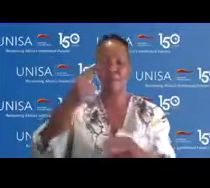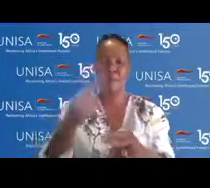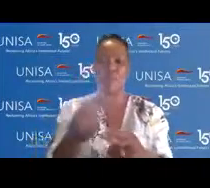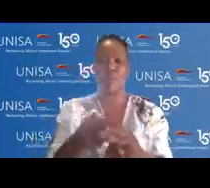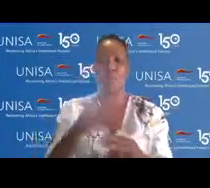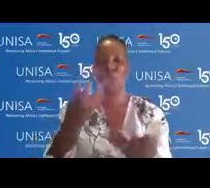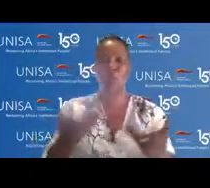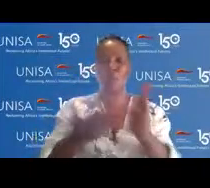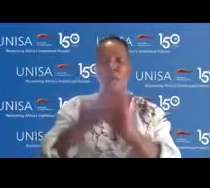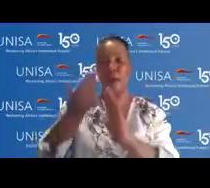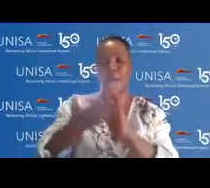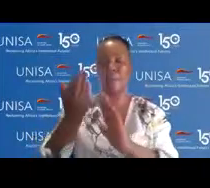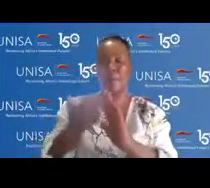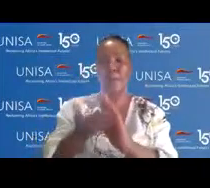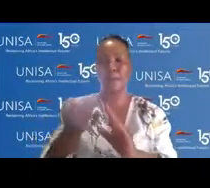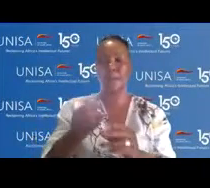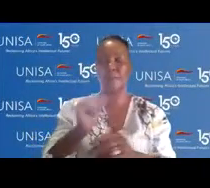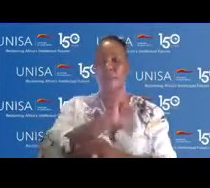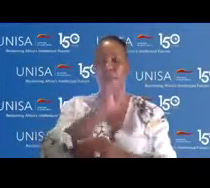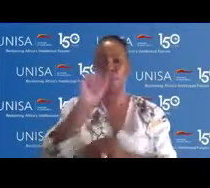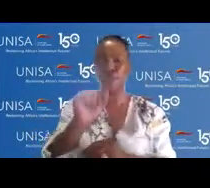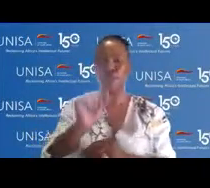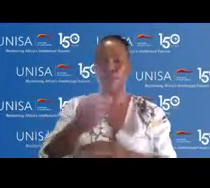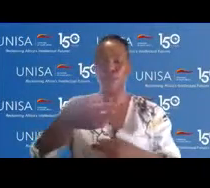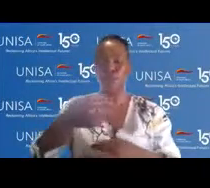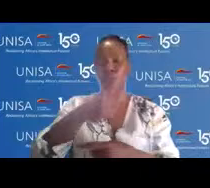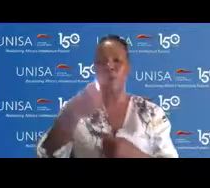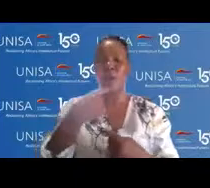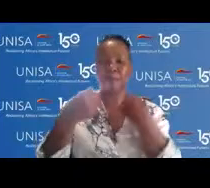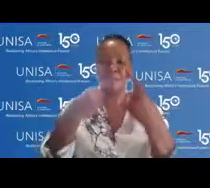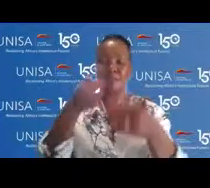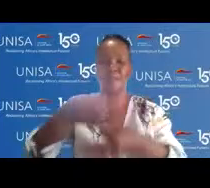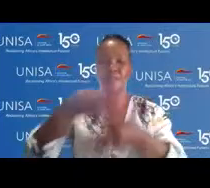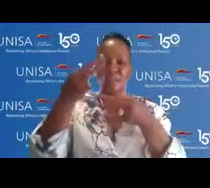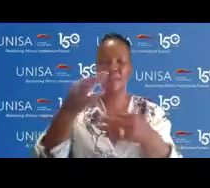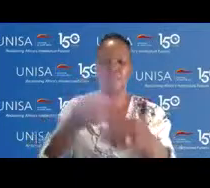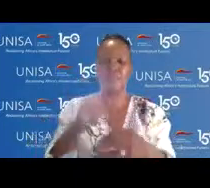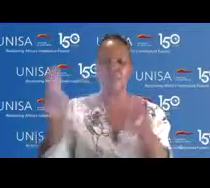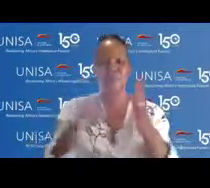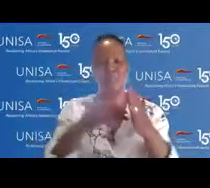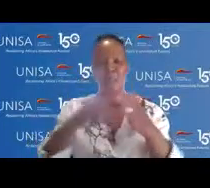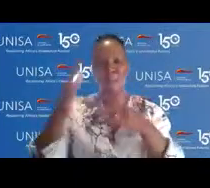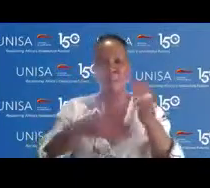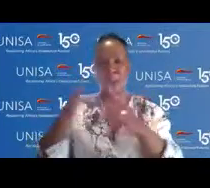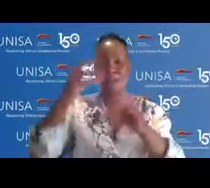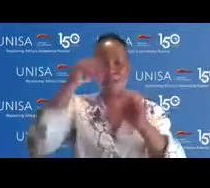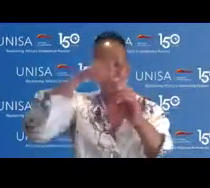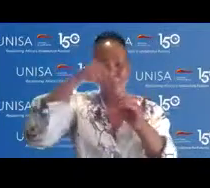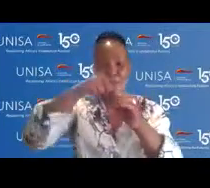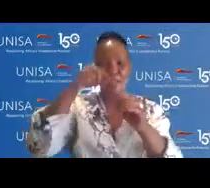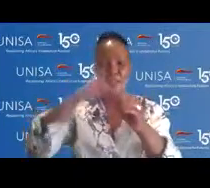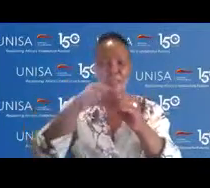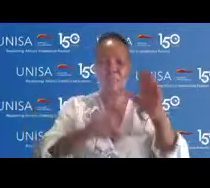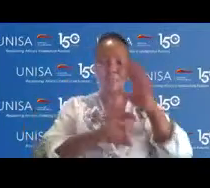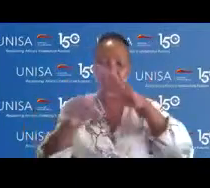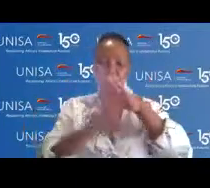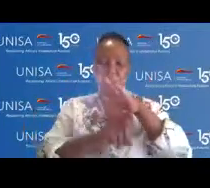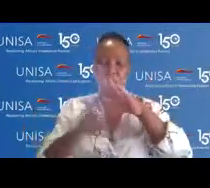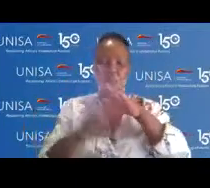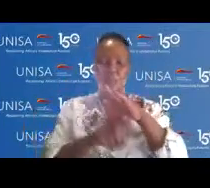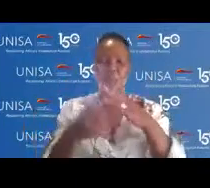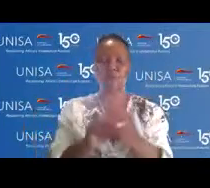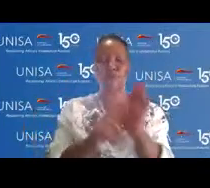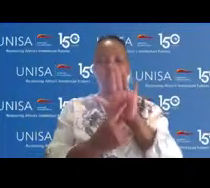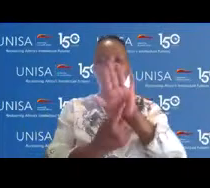script, you'll notice actually it's got a built-in PDF scanner already. So you just show the document, it will pick it up,